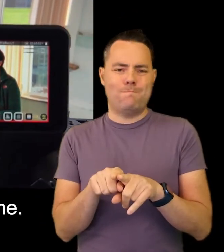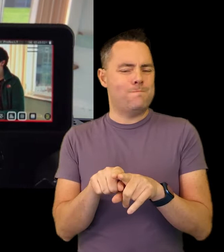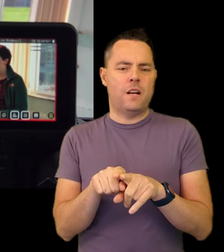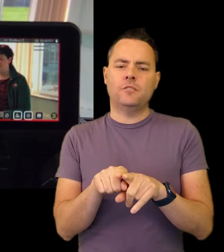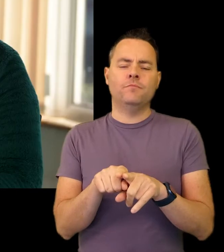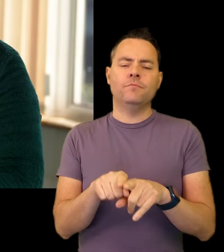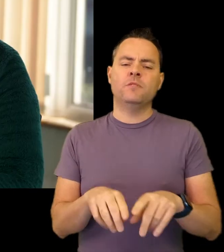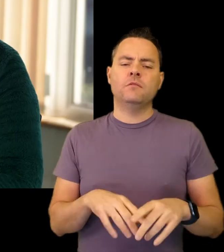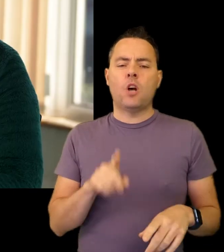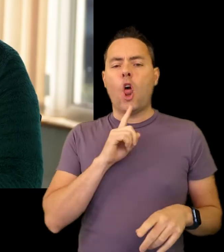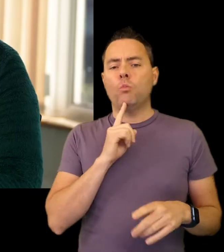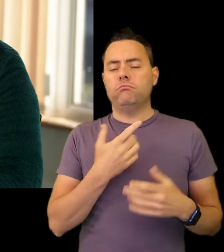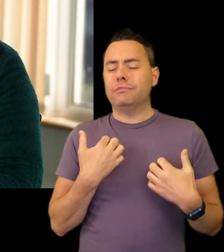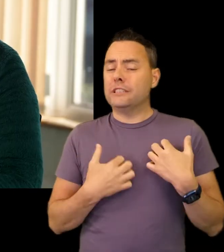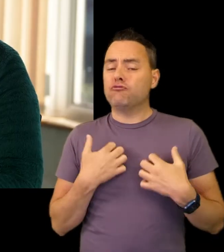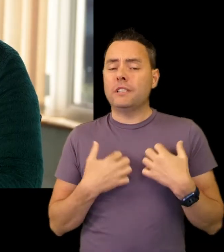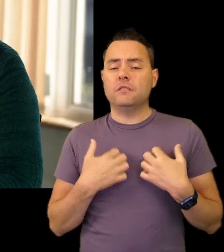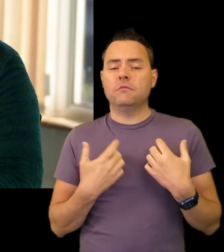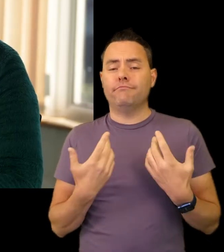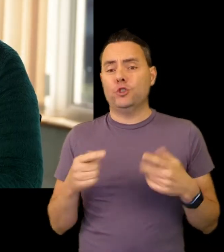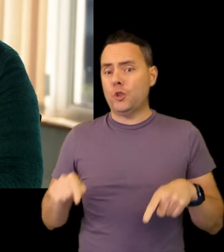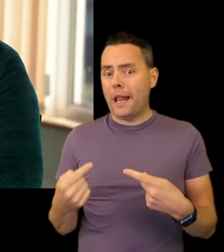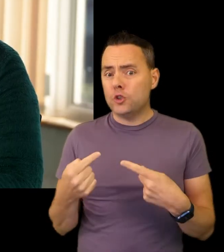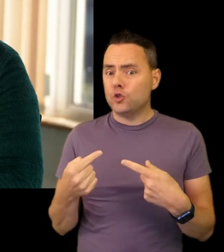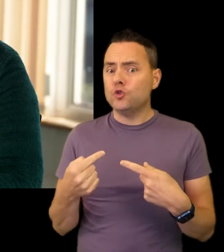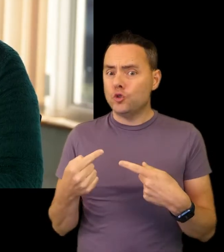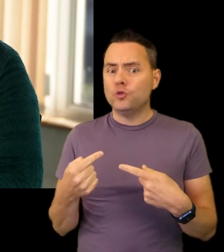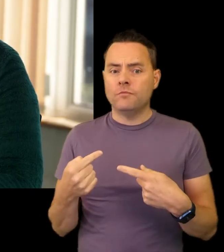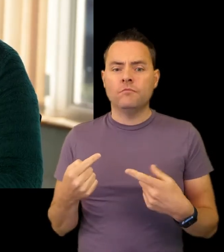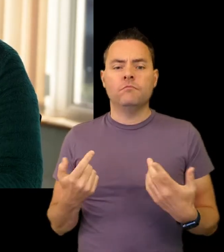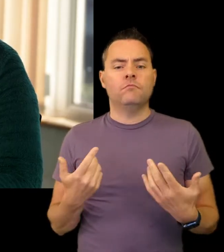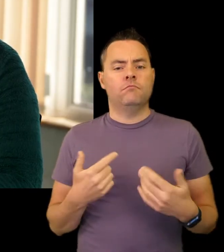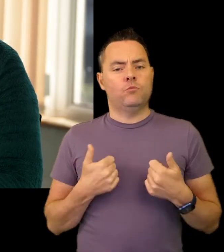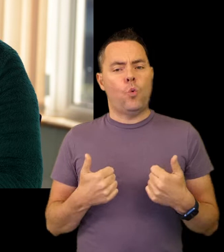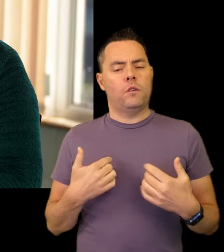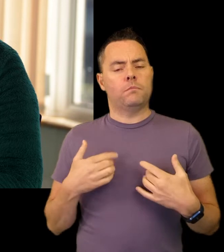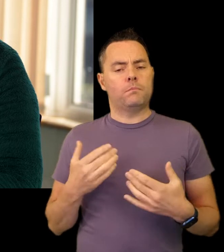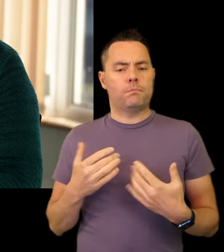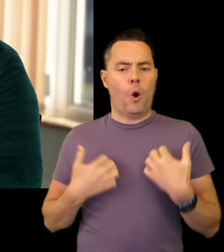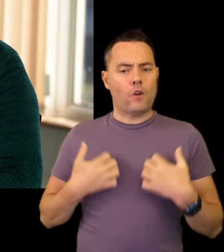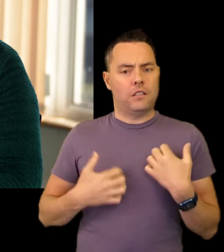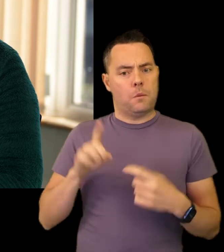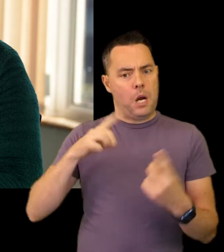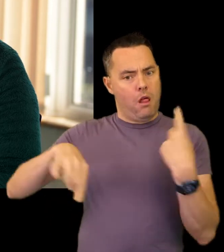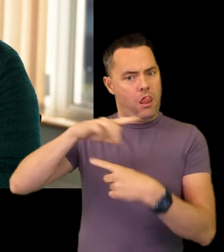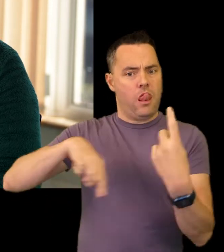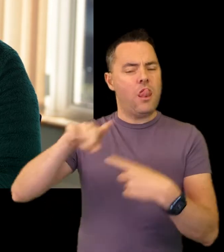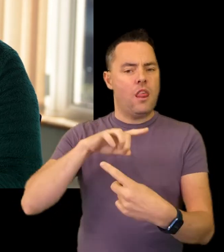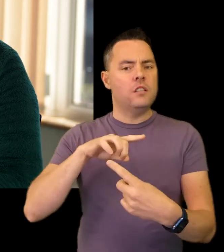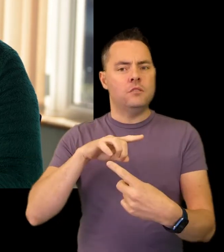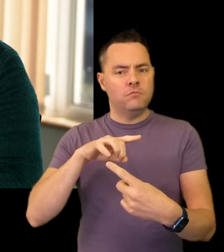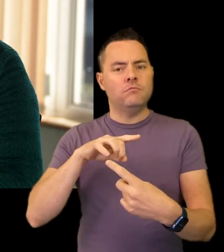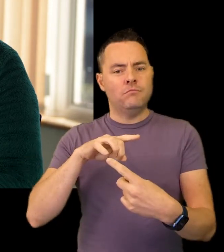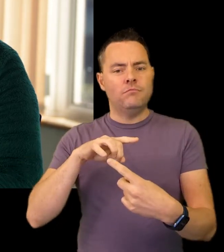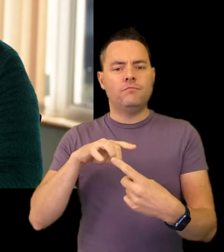the same. It's always interesting, it's always challenging. I think I'm good at motivating